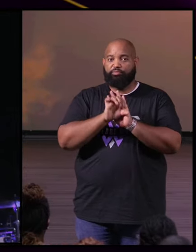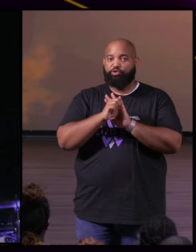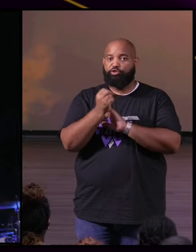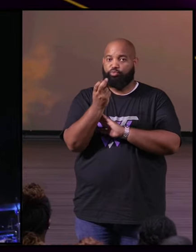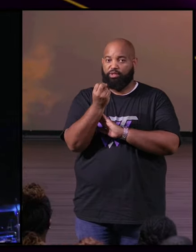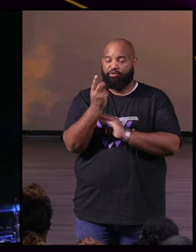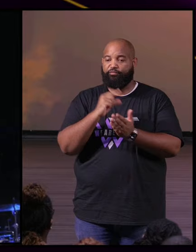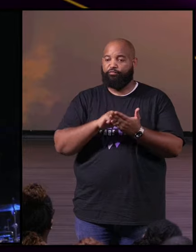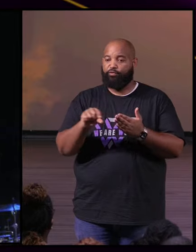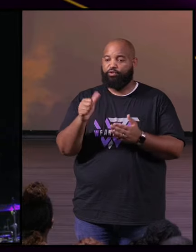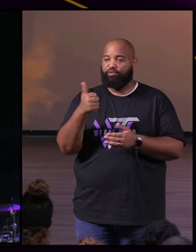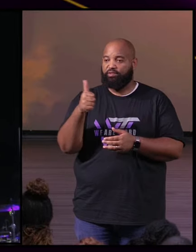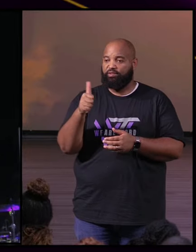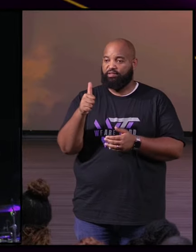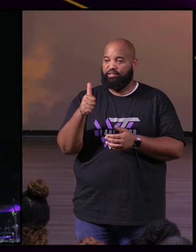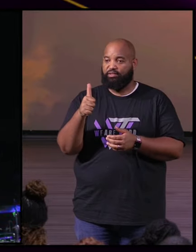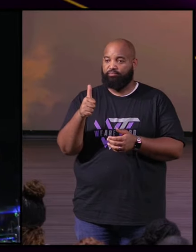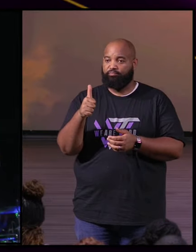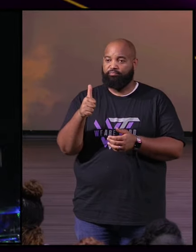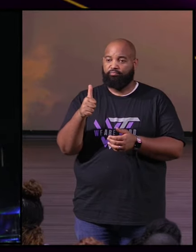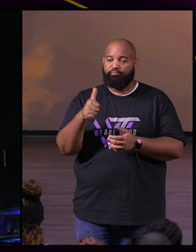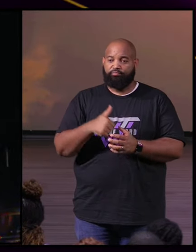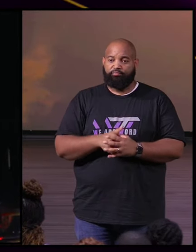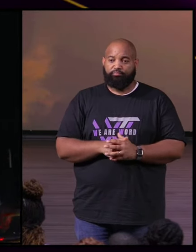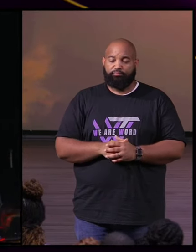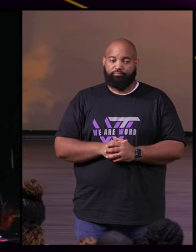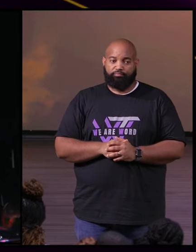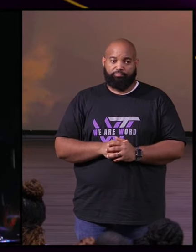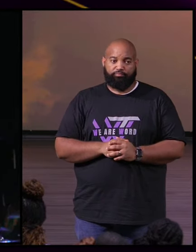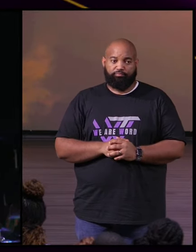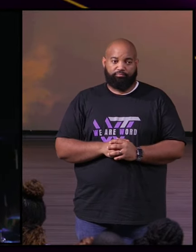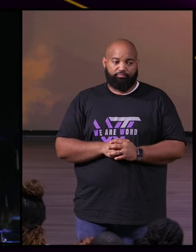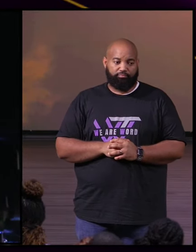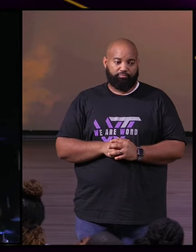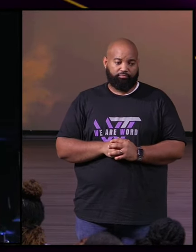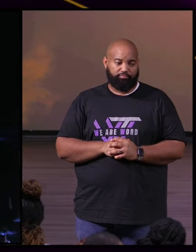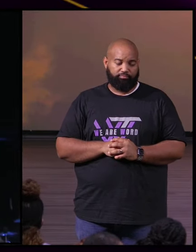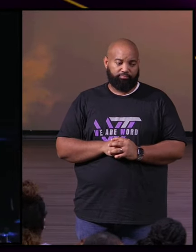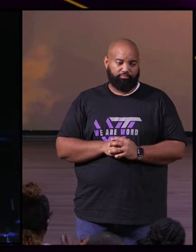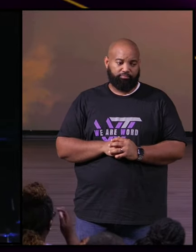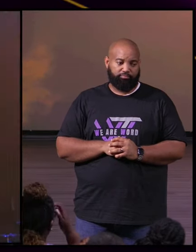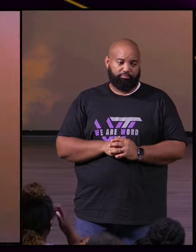12, beginning at verse number 10.